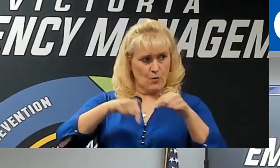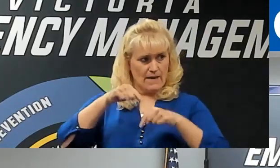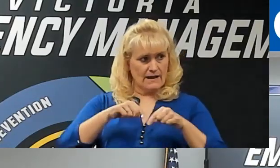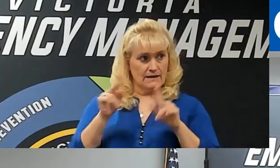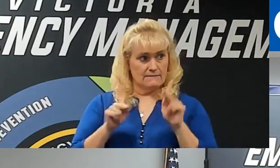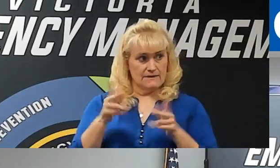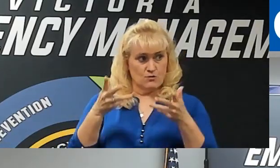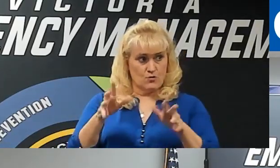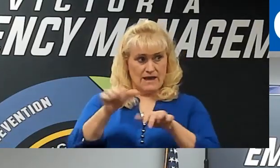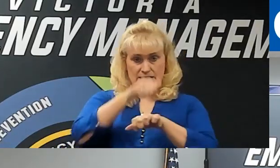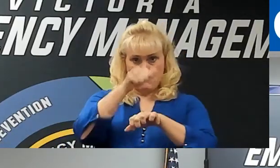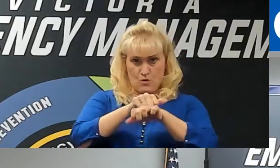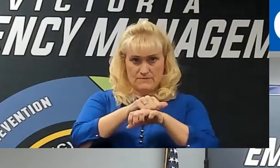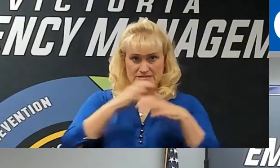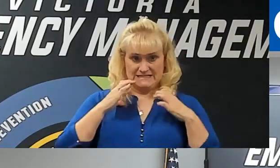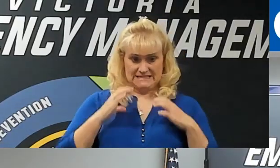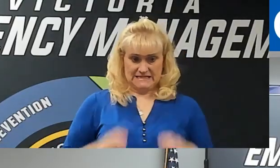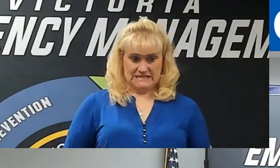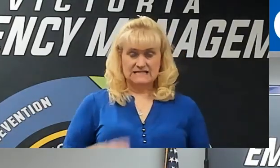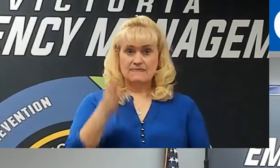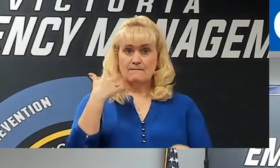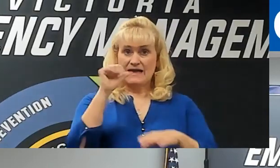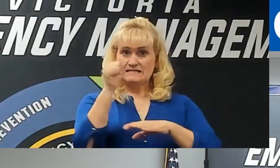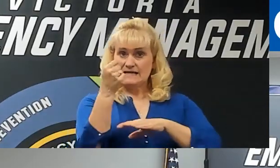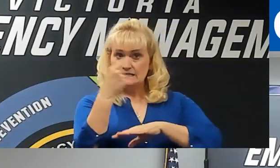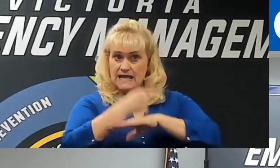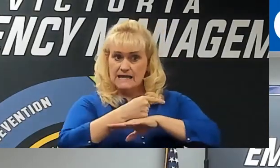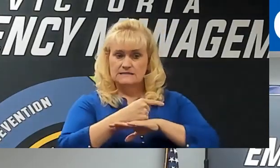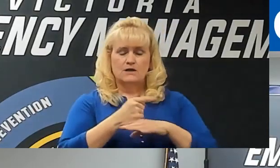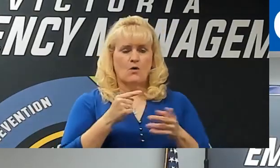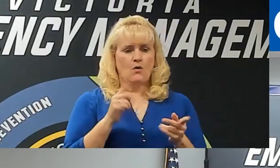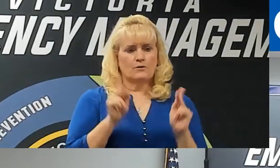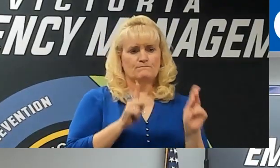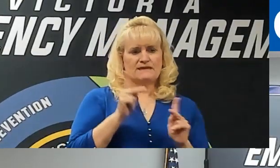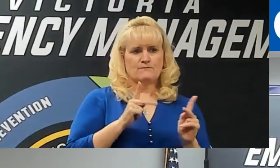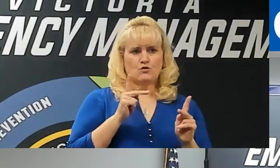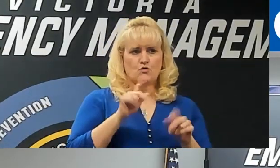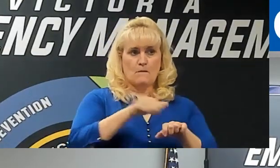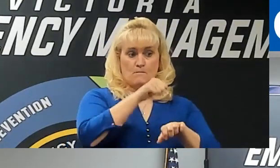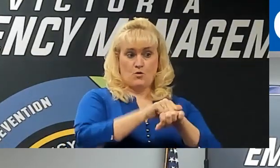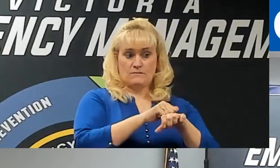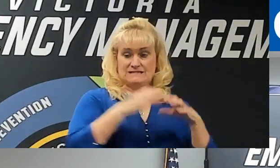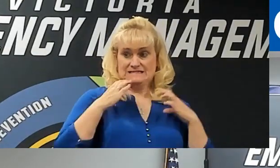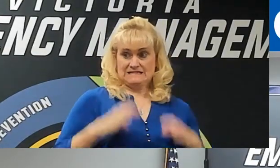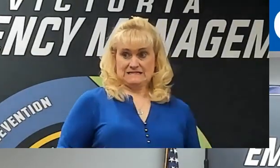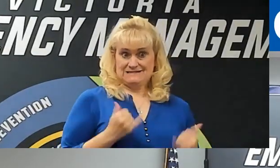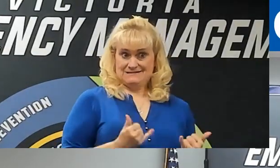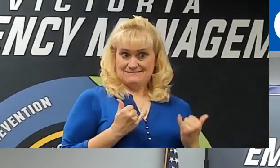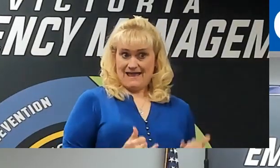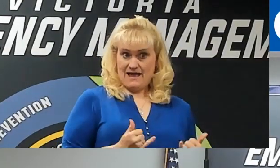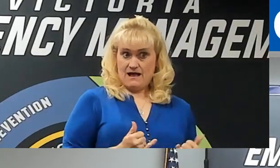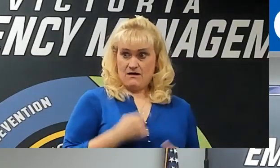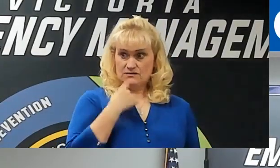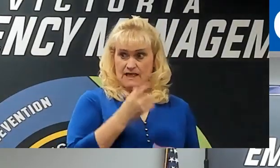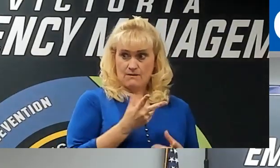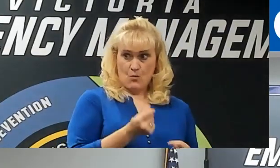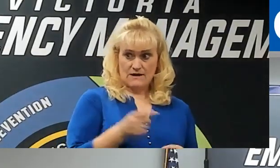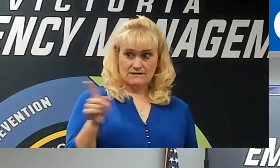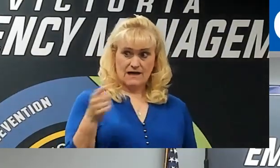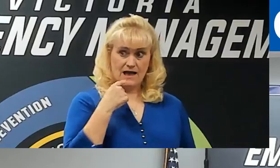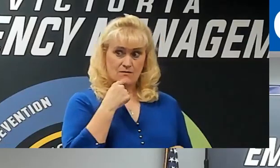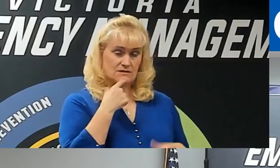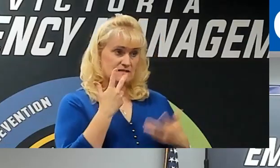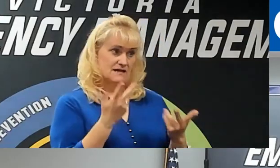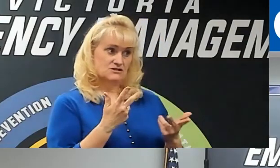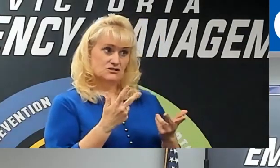who had an appointment at Citizens in the last 10 days or folks who have an upcoming appointment and are concerned, I mean, what would you say to them? Well, I would say, like anything else, watch